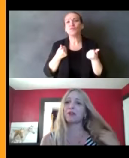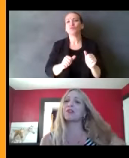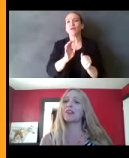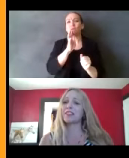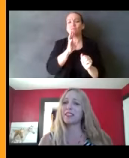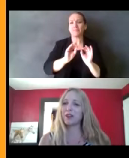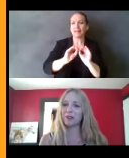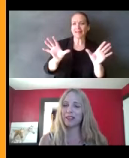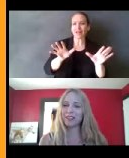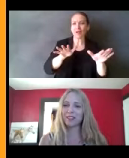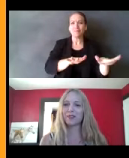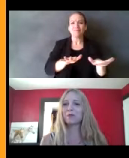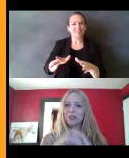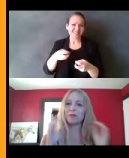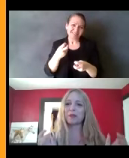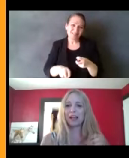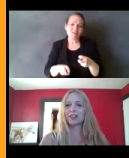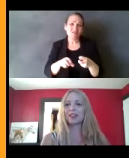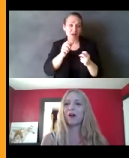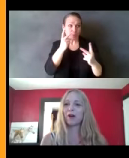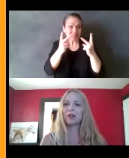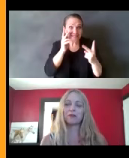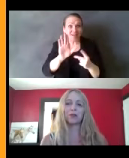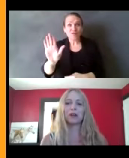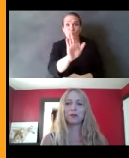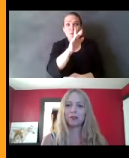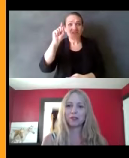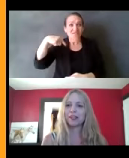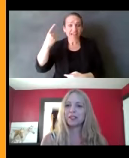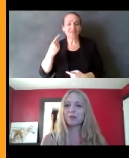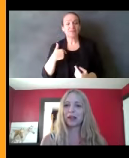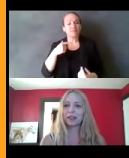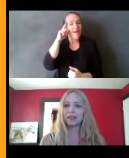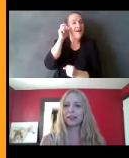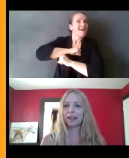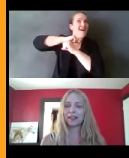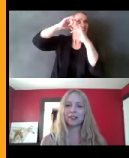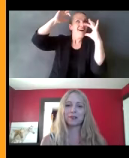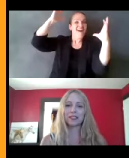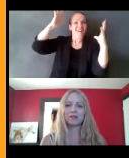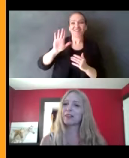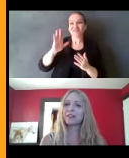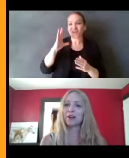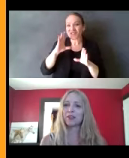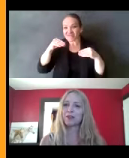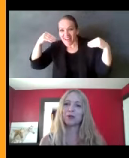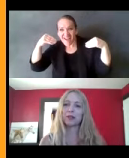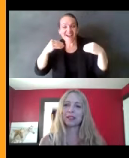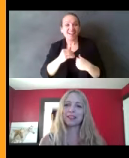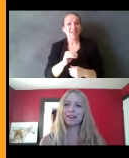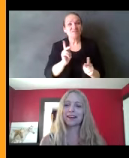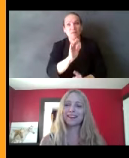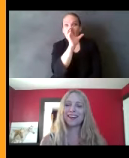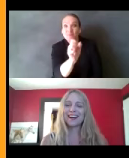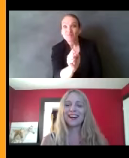it's difficult not seeing all your faces, so I'm just going to be imagining all of your wonderful, smiling, and interesting faces out there joining